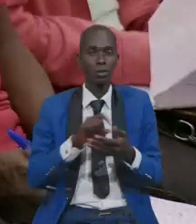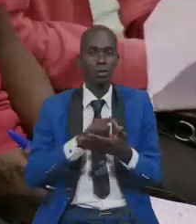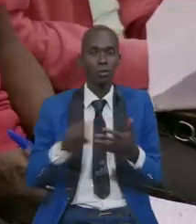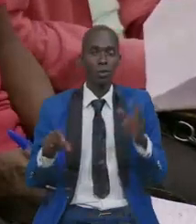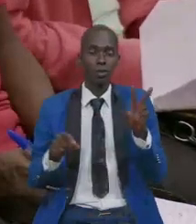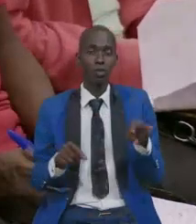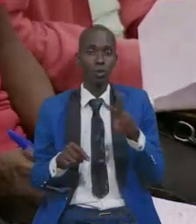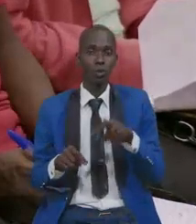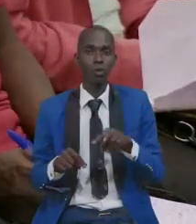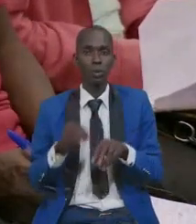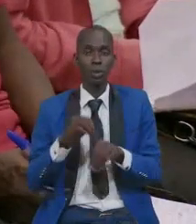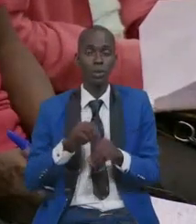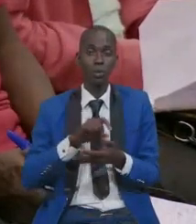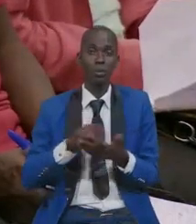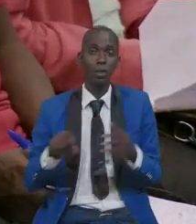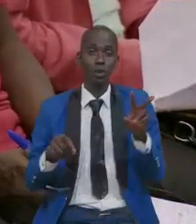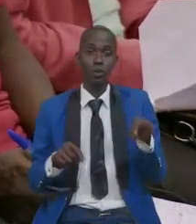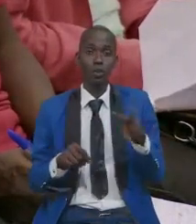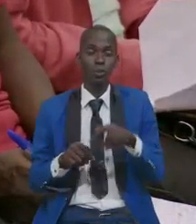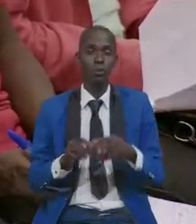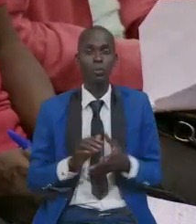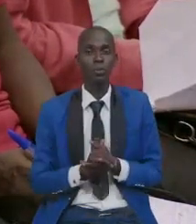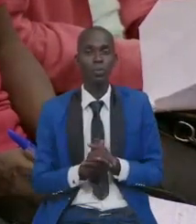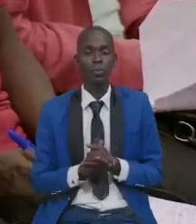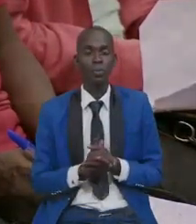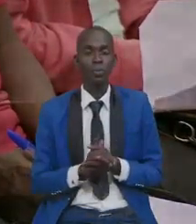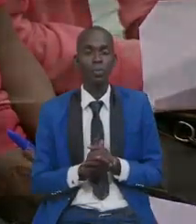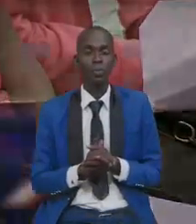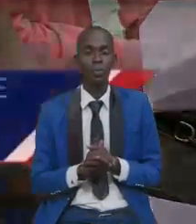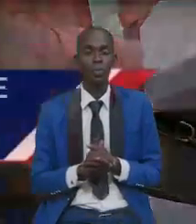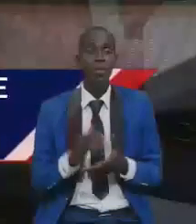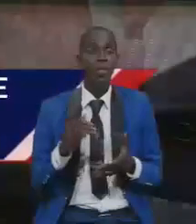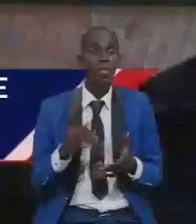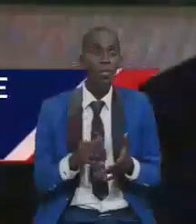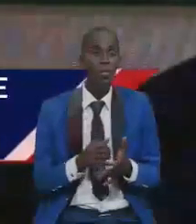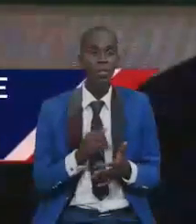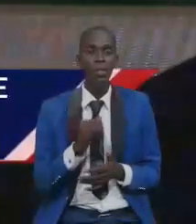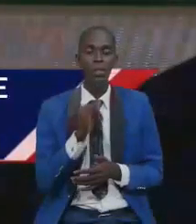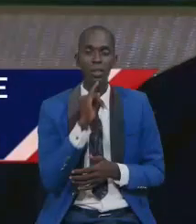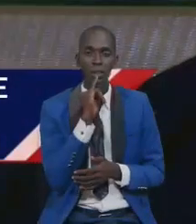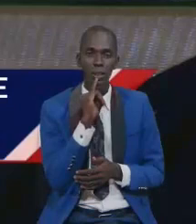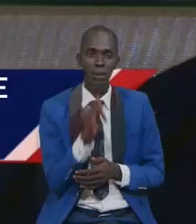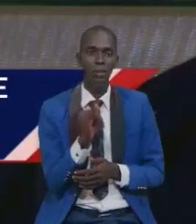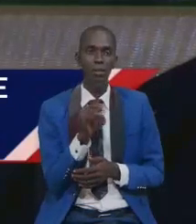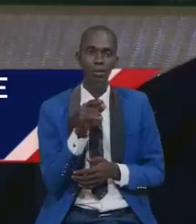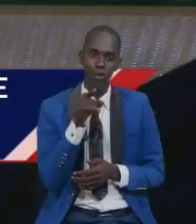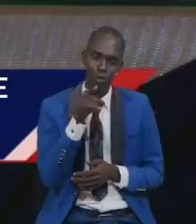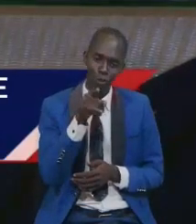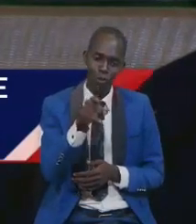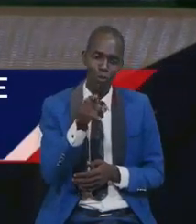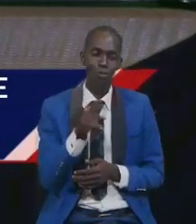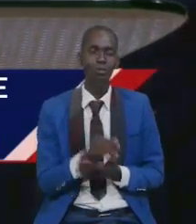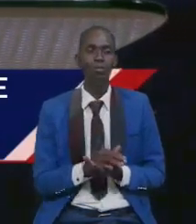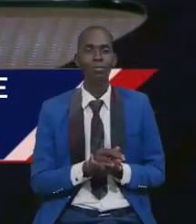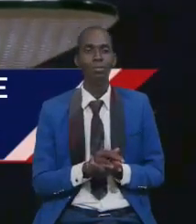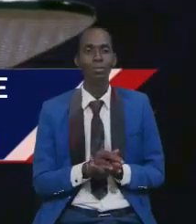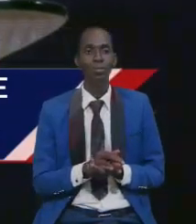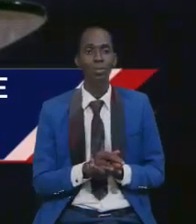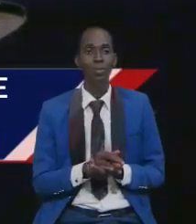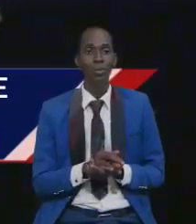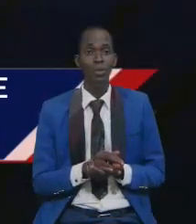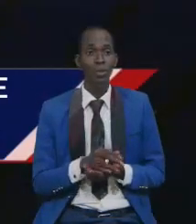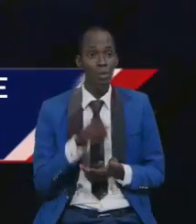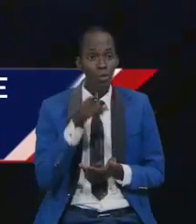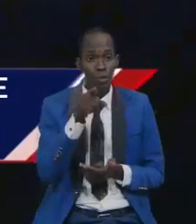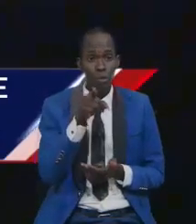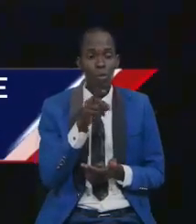22. In verse 22, it is thou, O king, thou art the